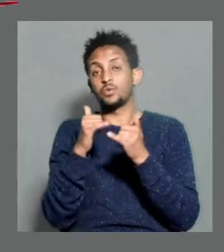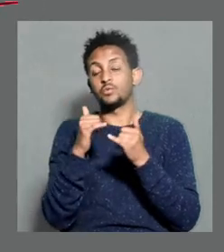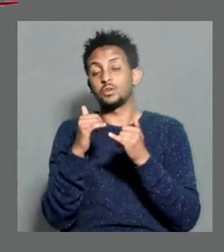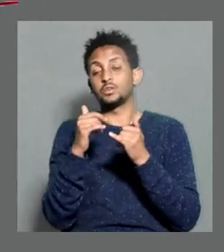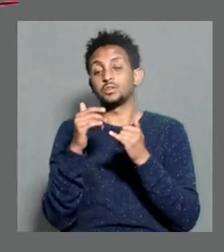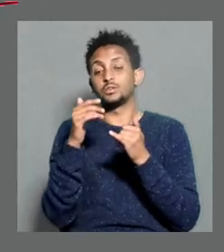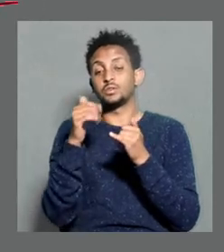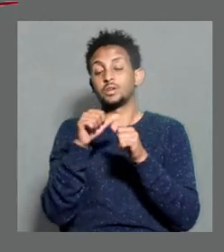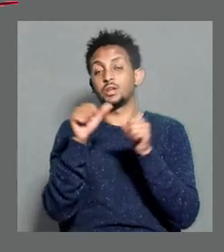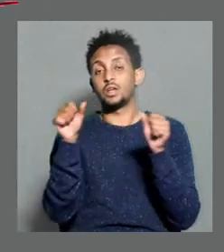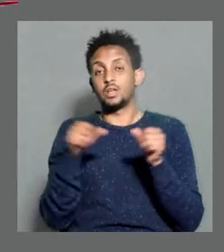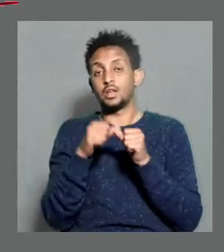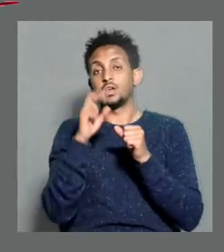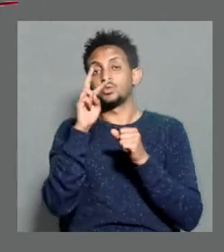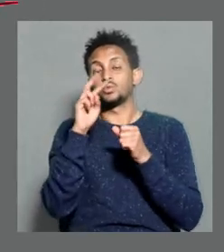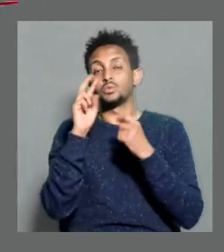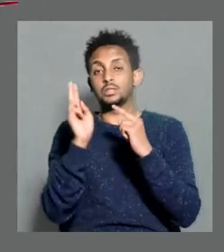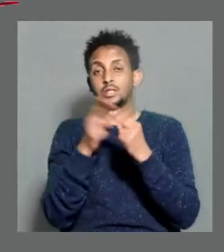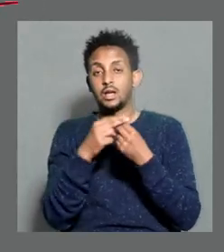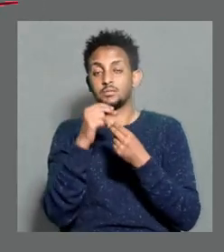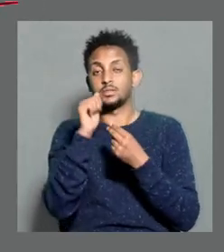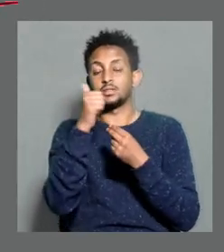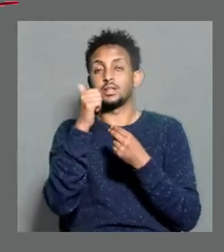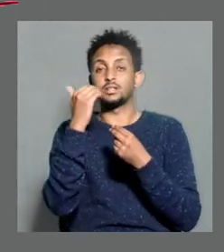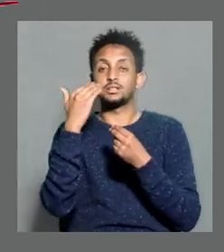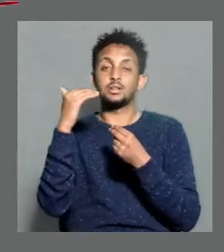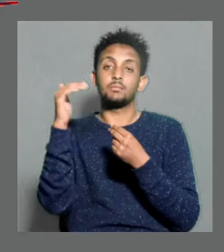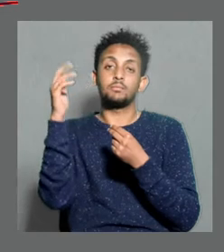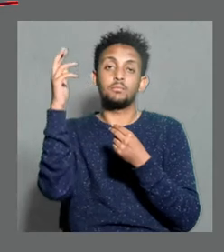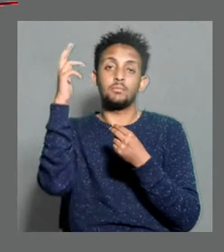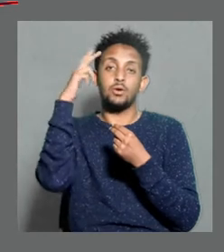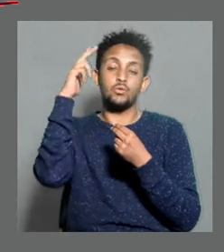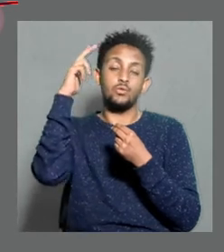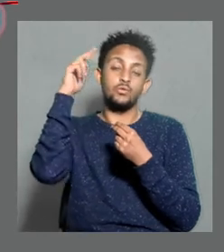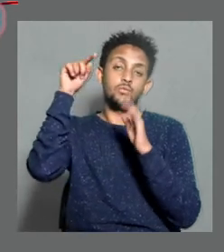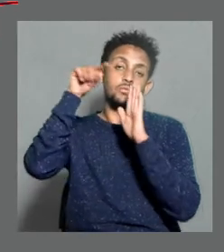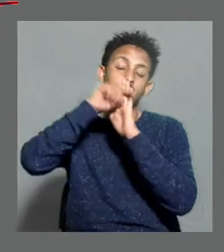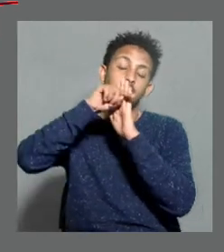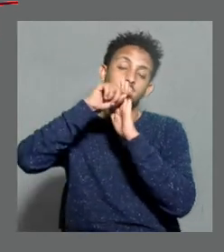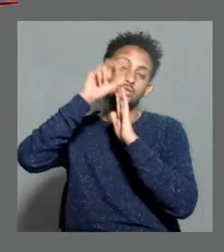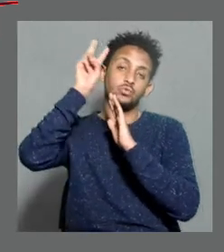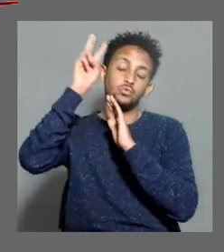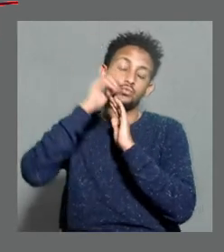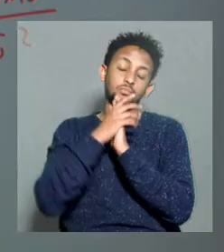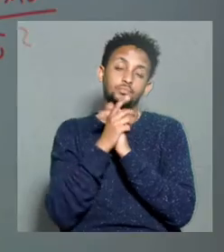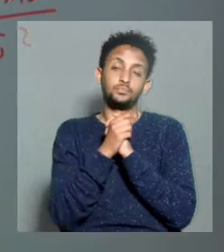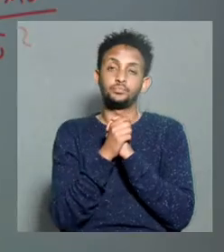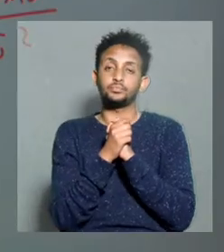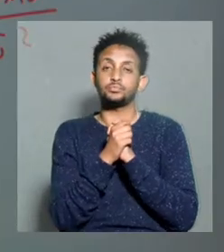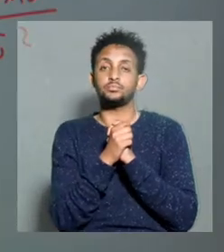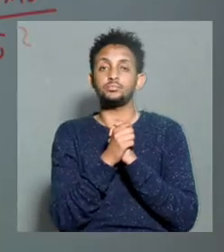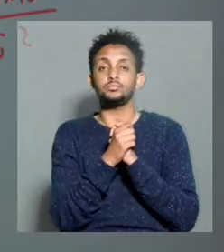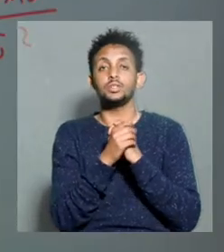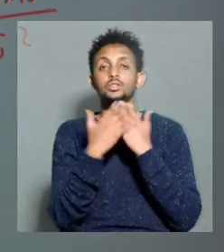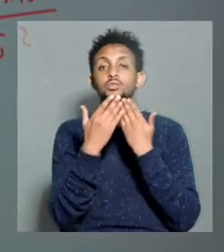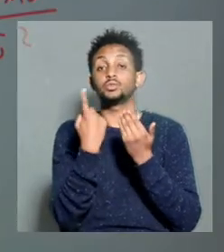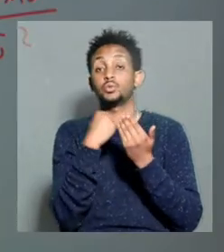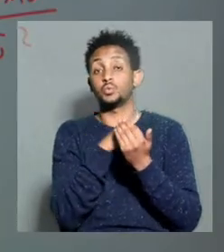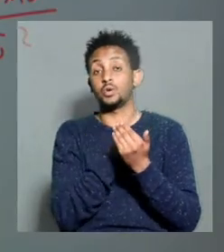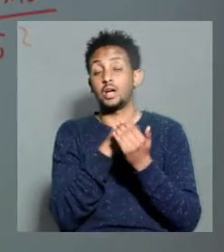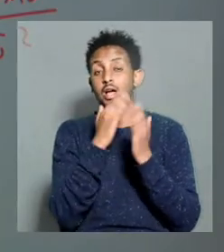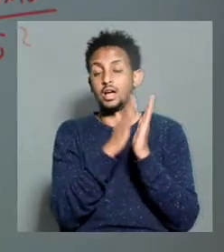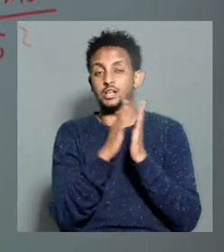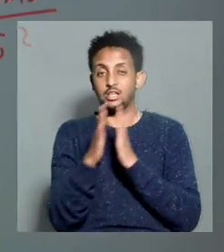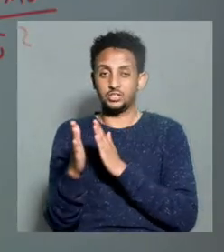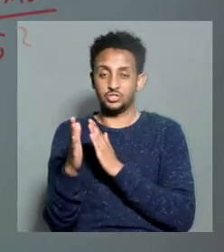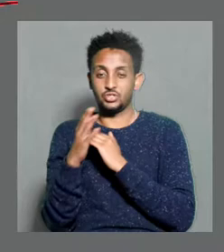the cross-sectional area is 2 times 10 to the power of minus 2. So when you are